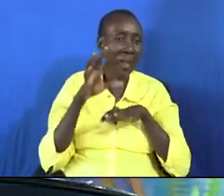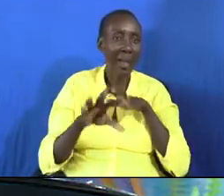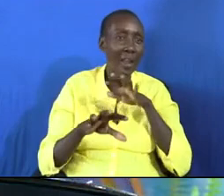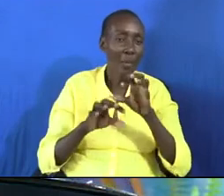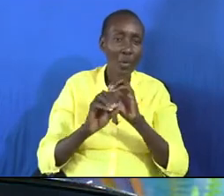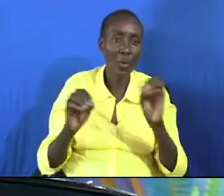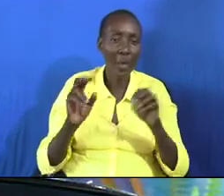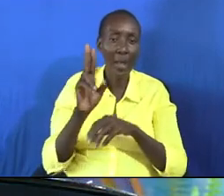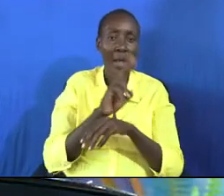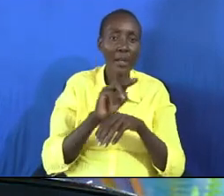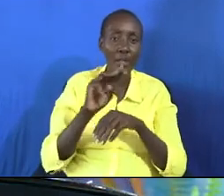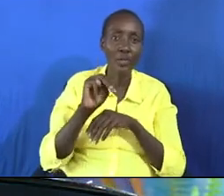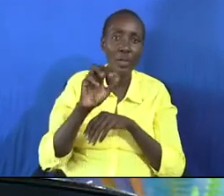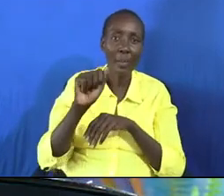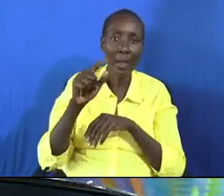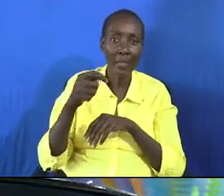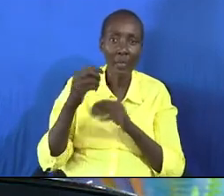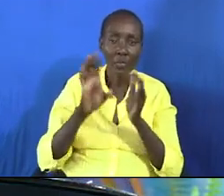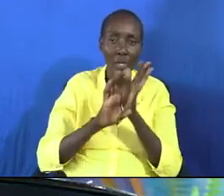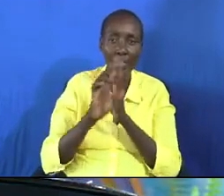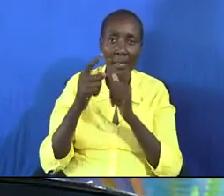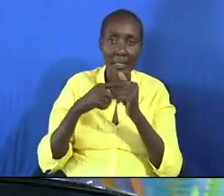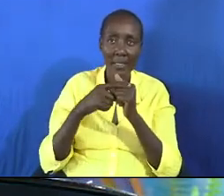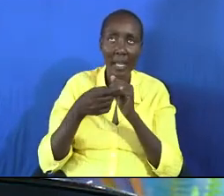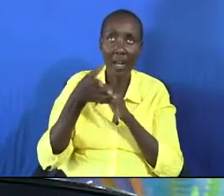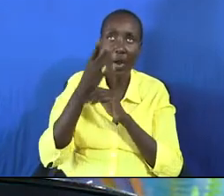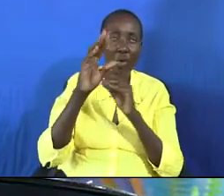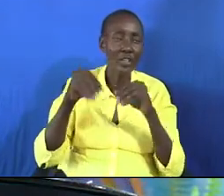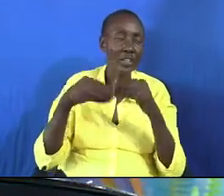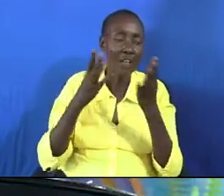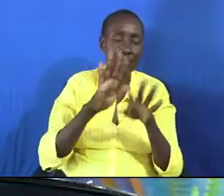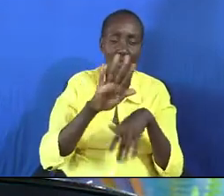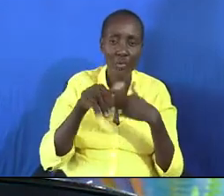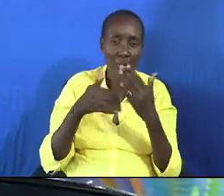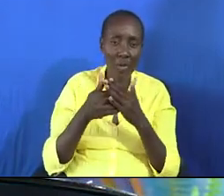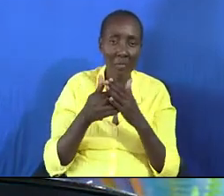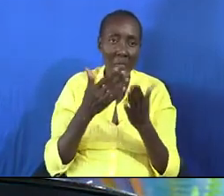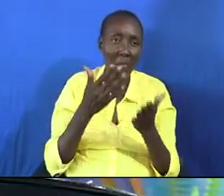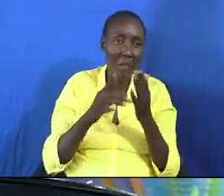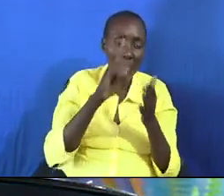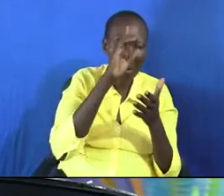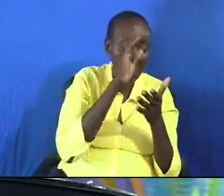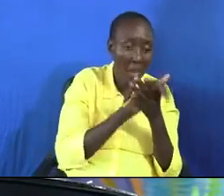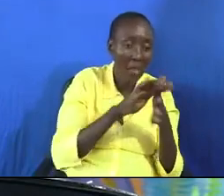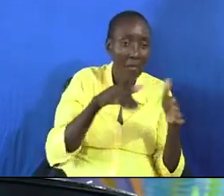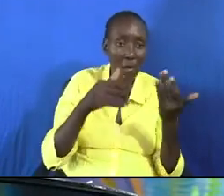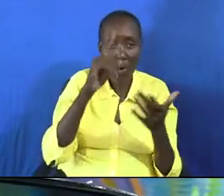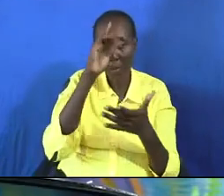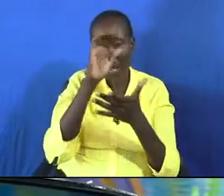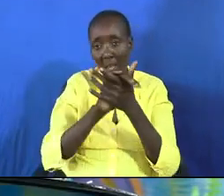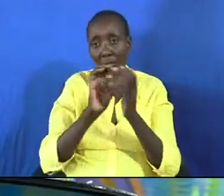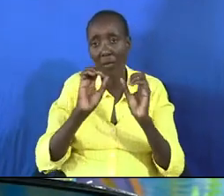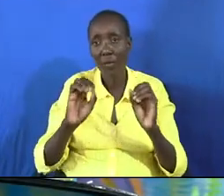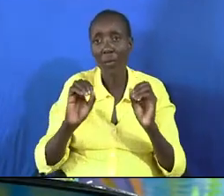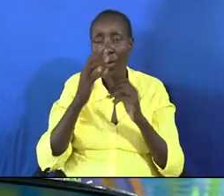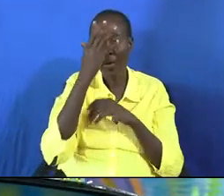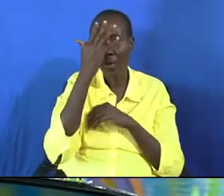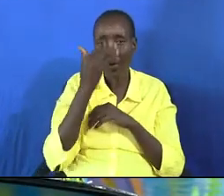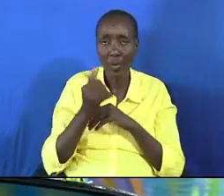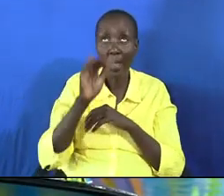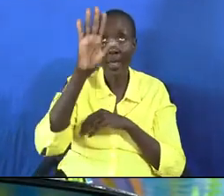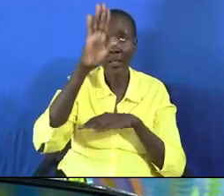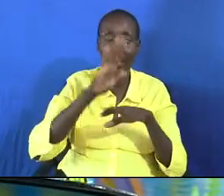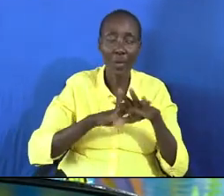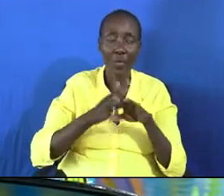used Matthew 6. And God provides for all of us, whether you are a believer, whether you are not a believer, because he's a